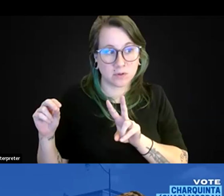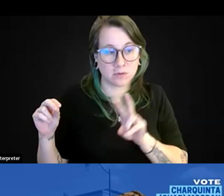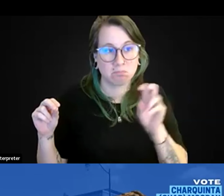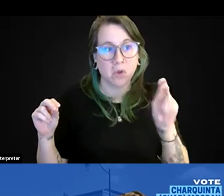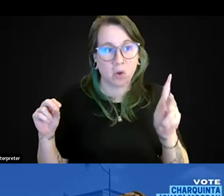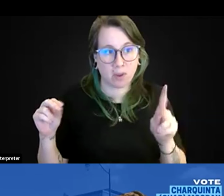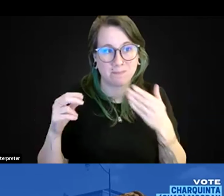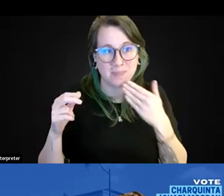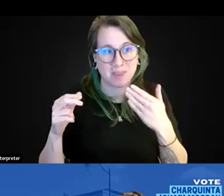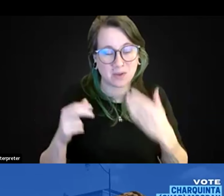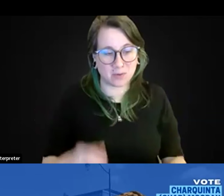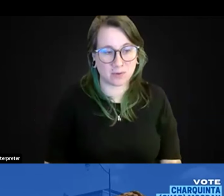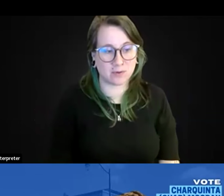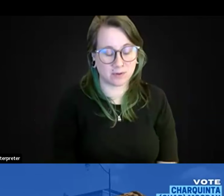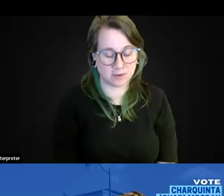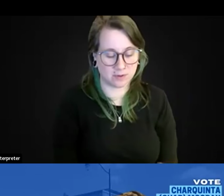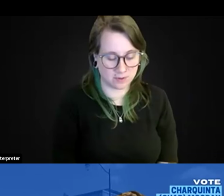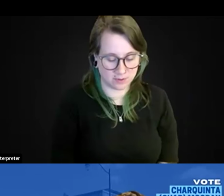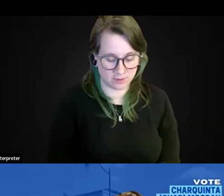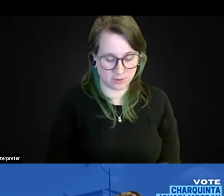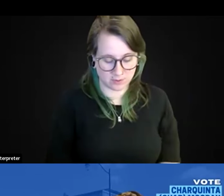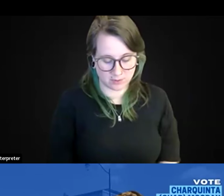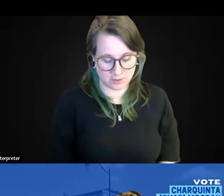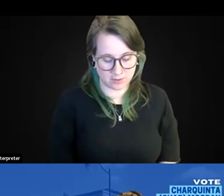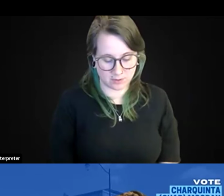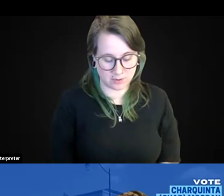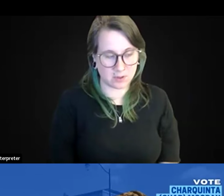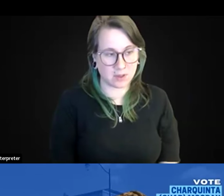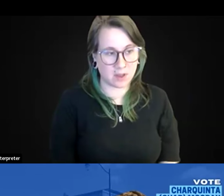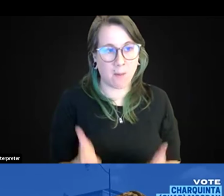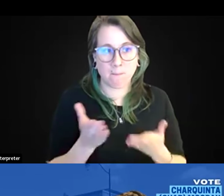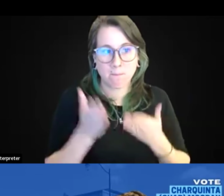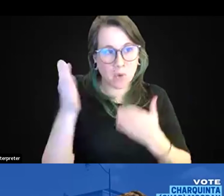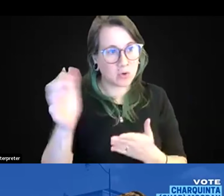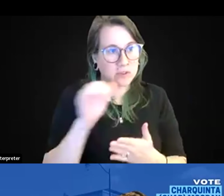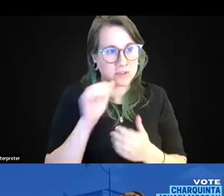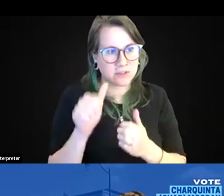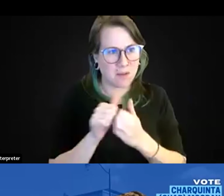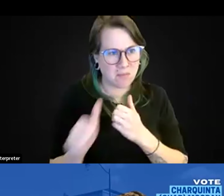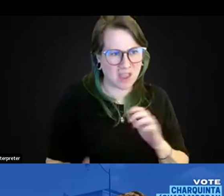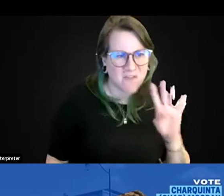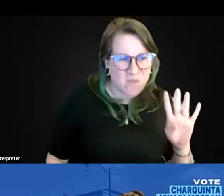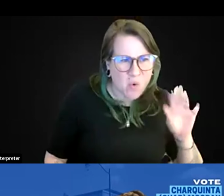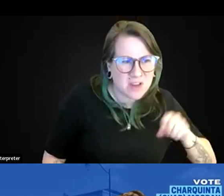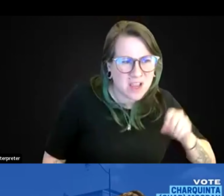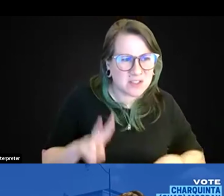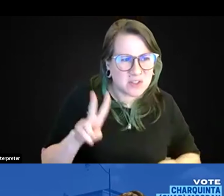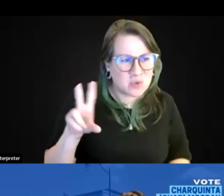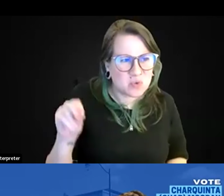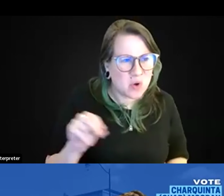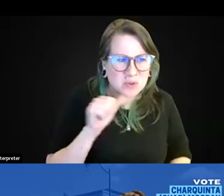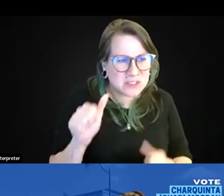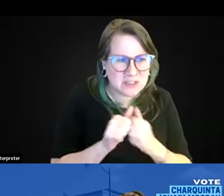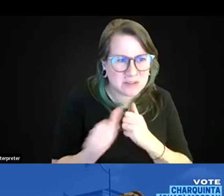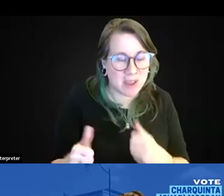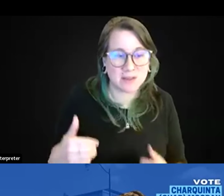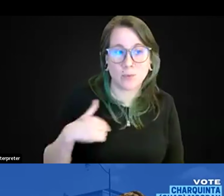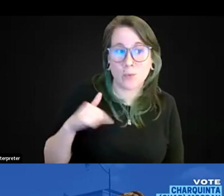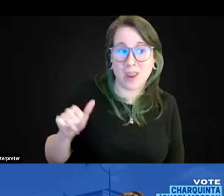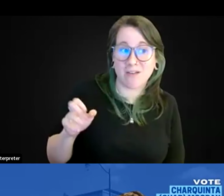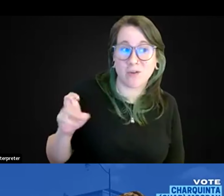Okay, thank you. The motion does not pass. 4 yeses and 2 nos does not pass? We have a quorum of